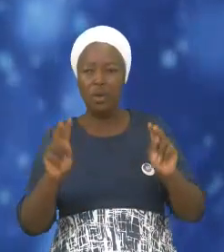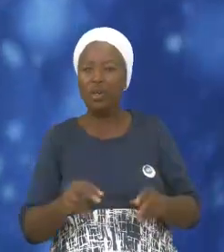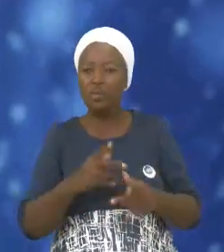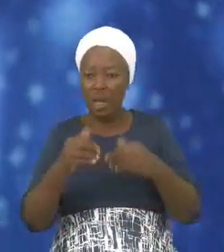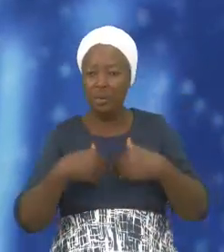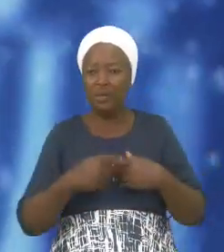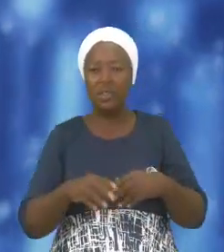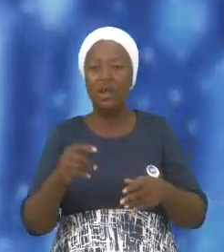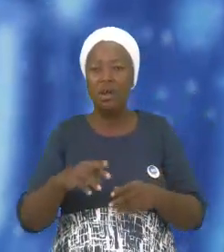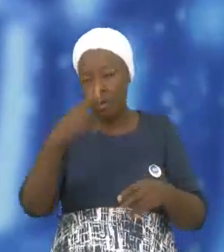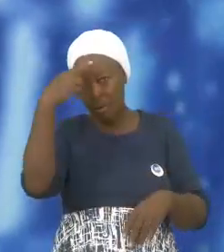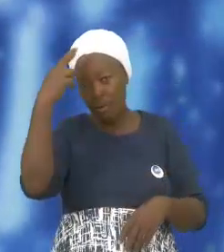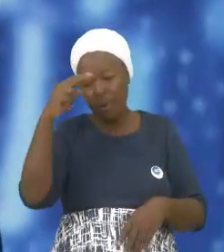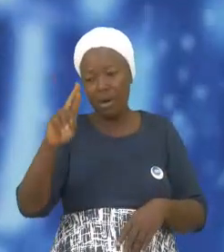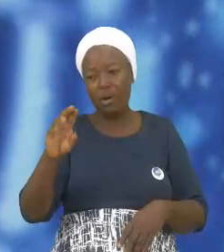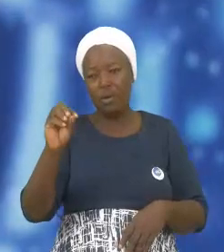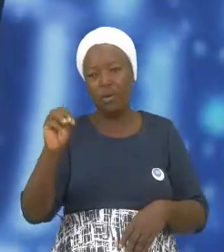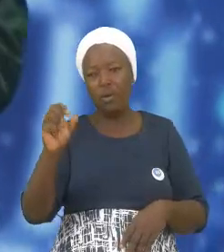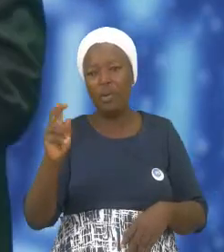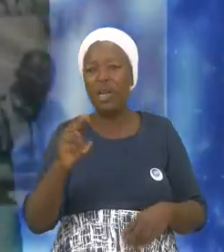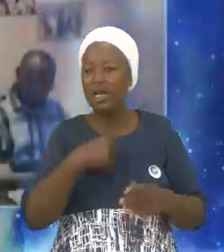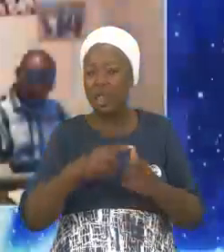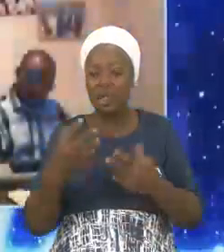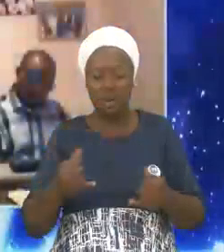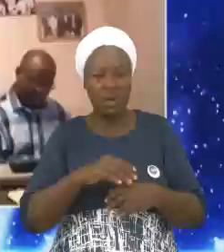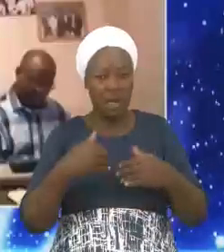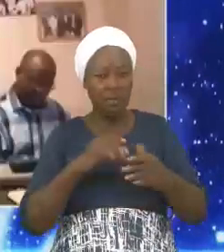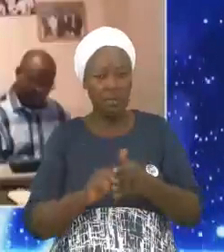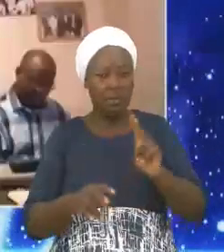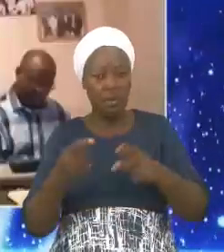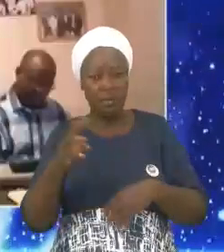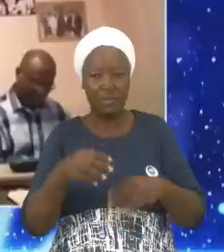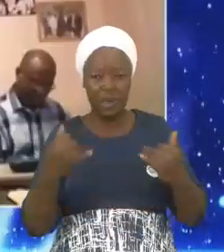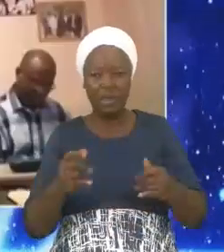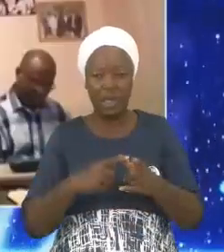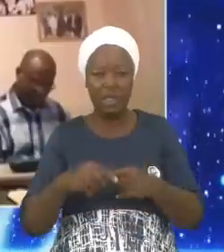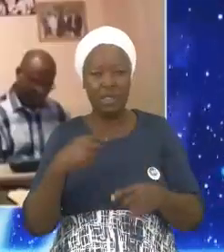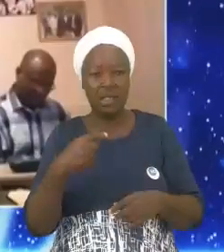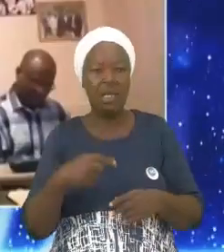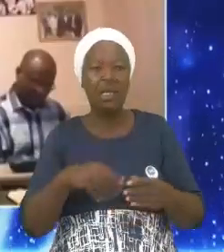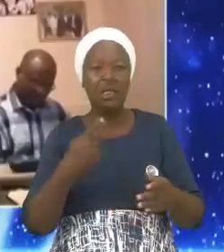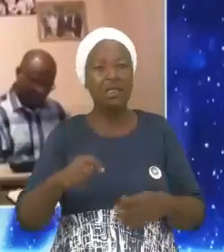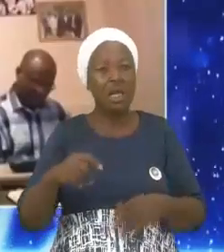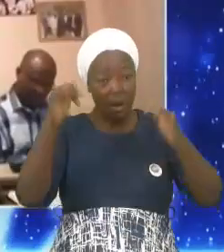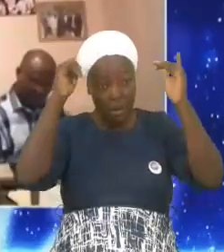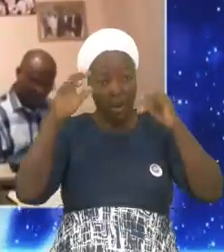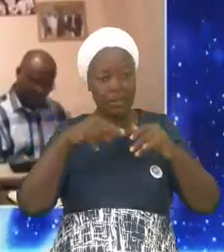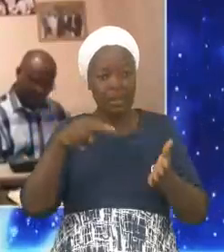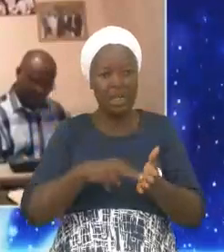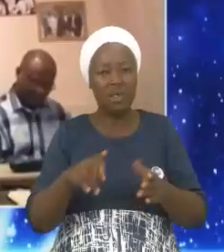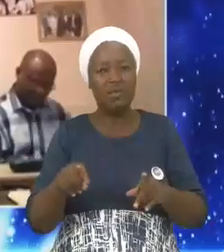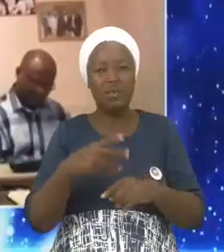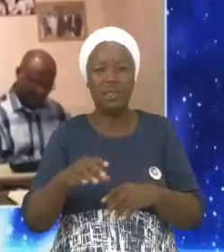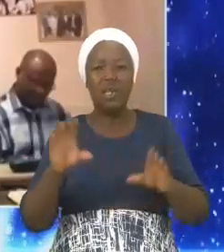the Romans, and this is selecting two of them now. It says the ram, and he's standing for the